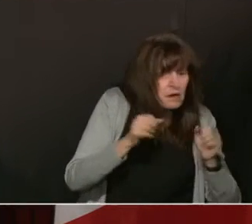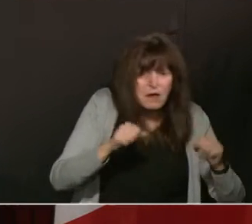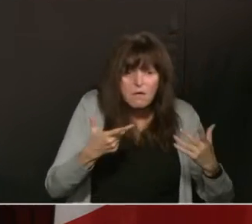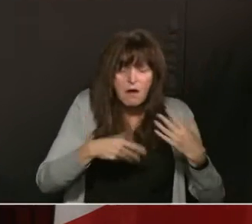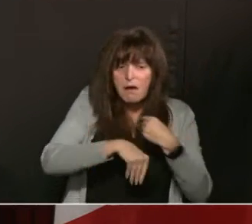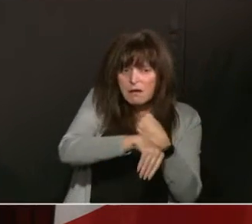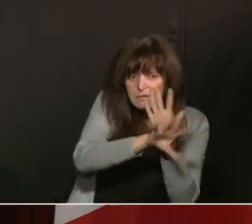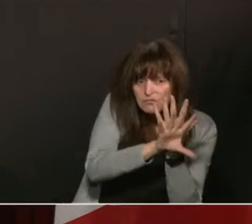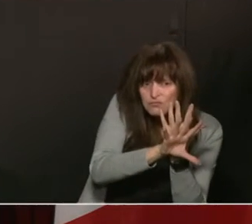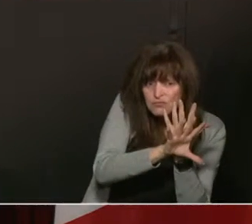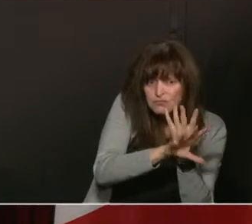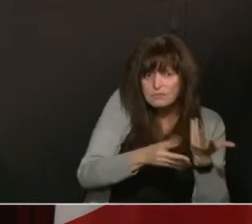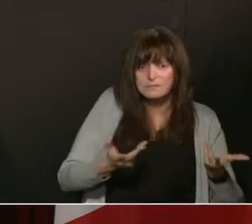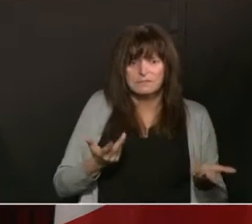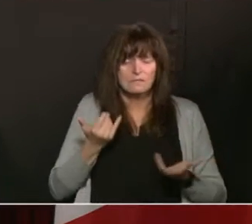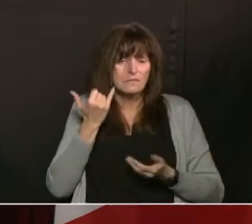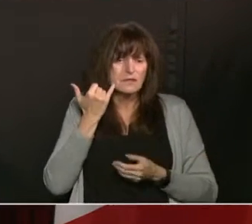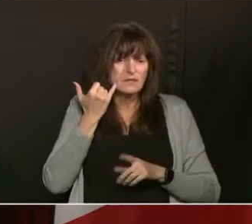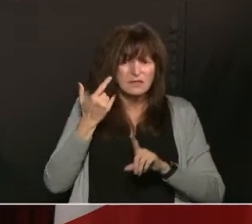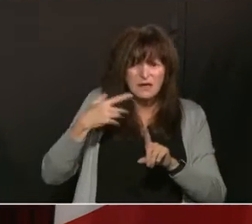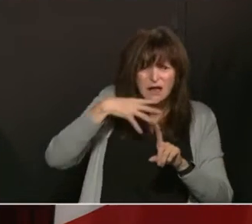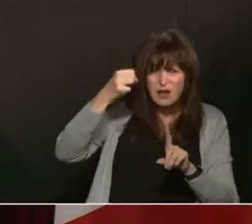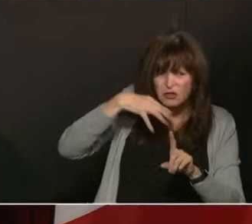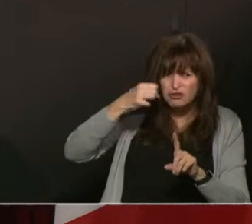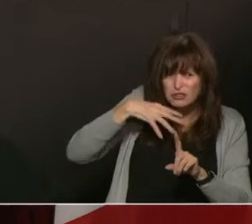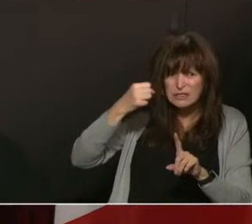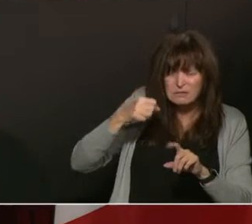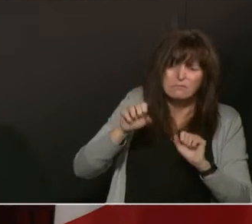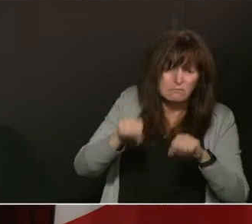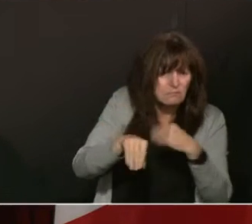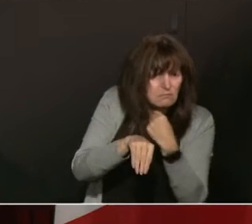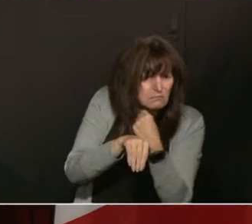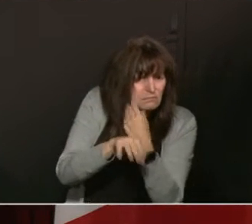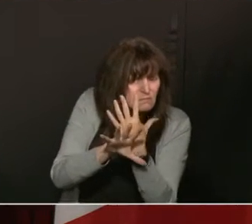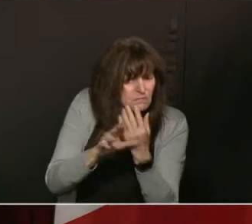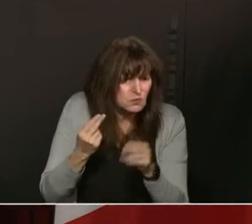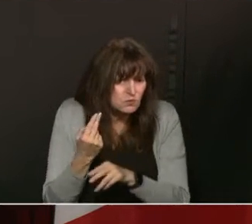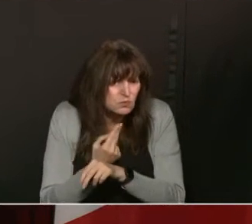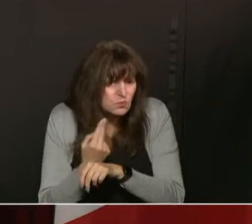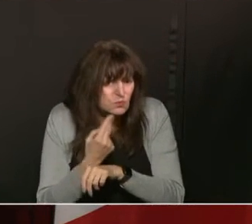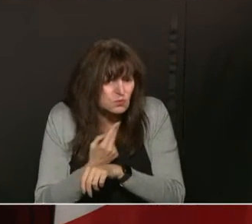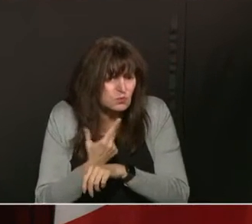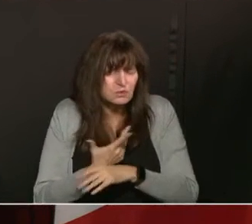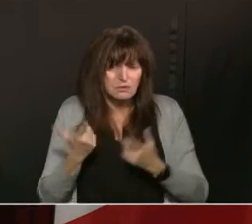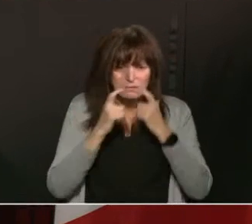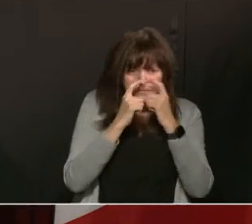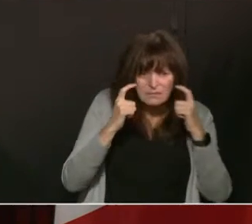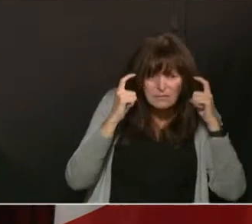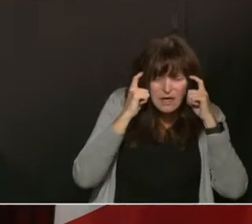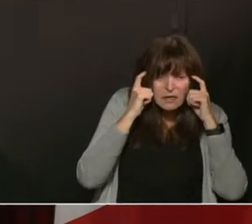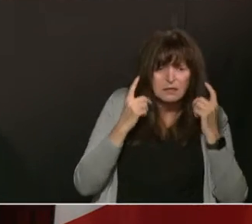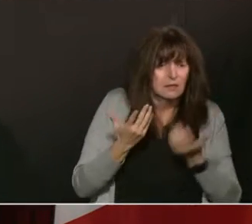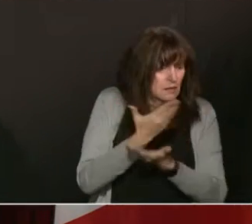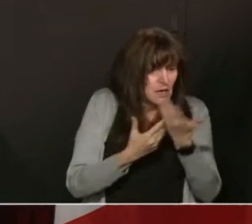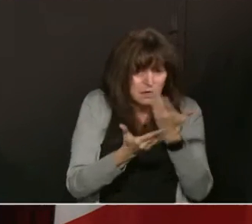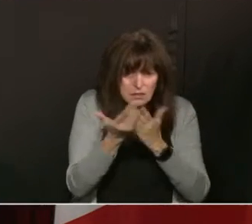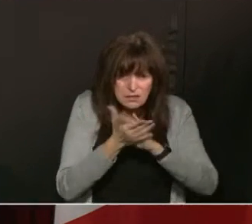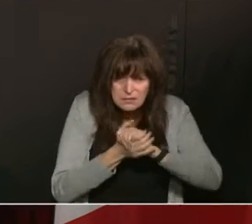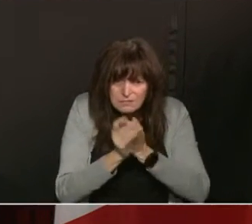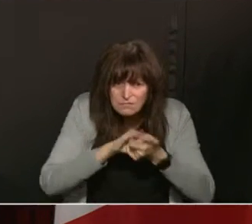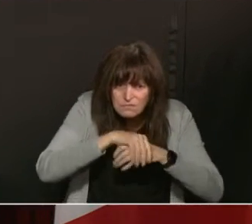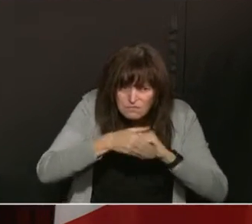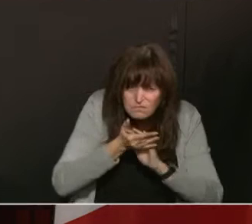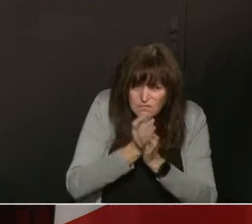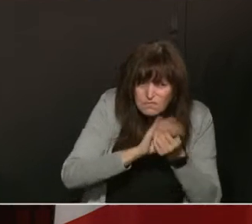or elderly. Wear a mask, wash your hands, maintain distancing, maintain good ventilation